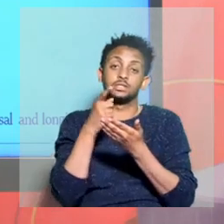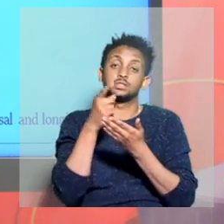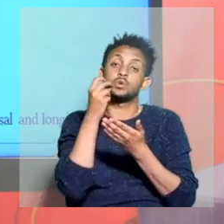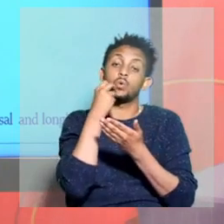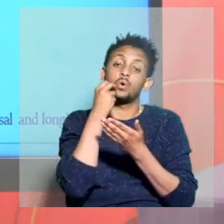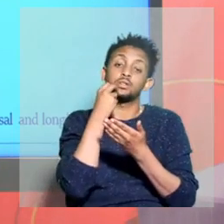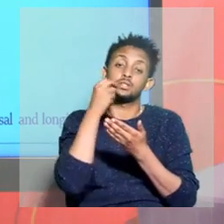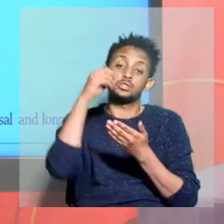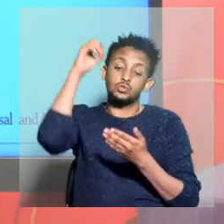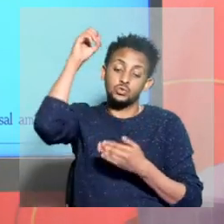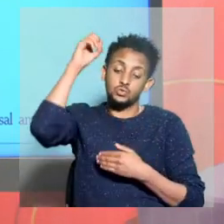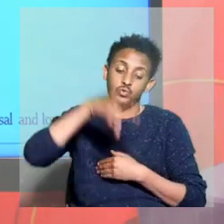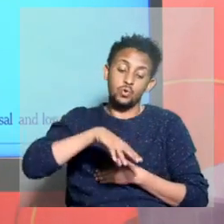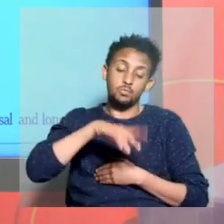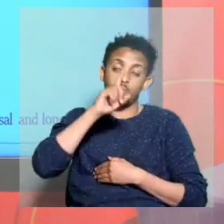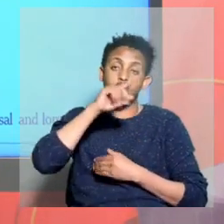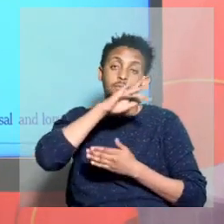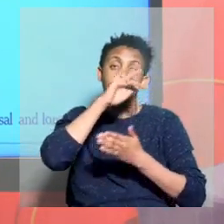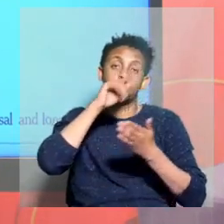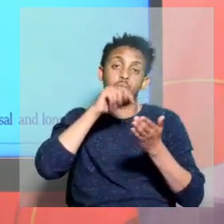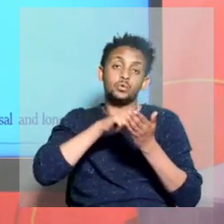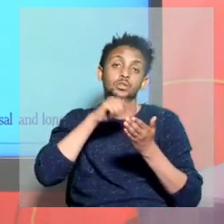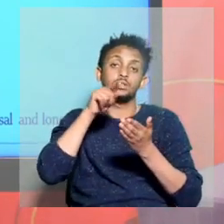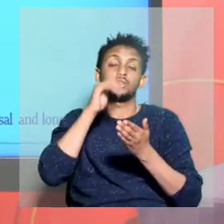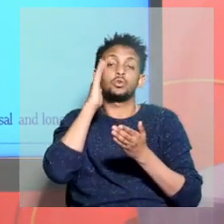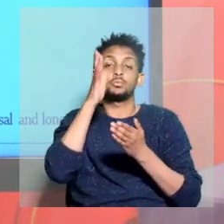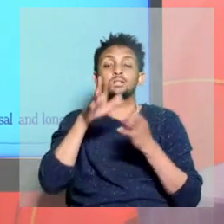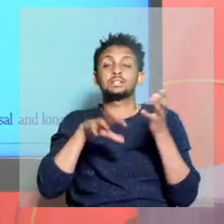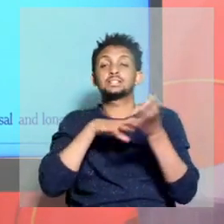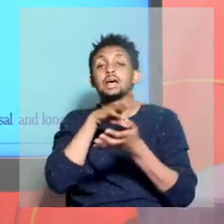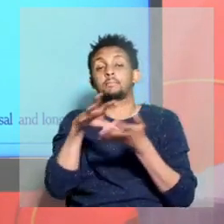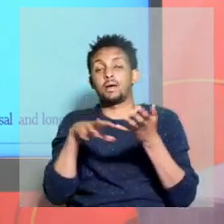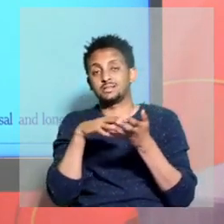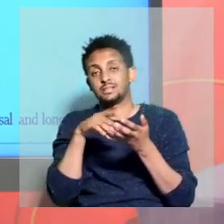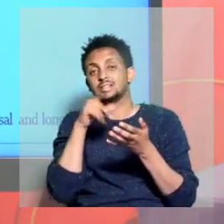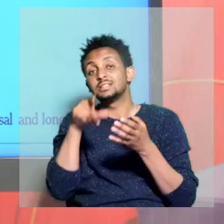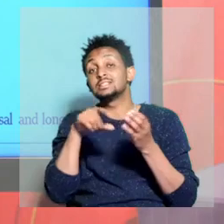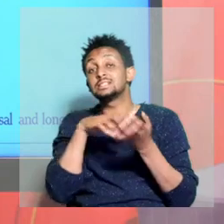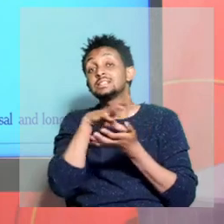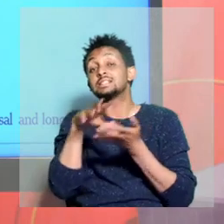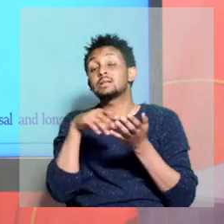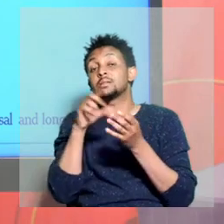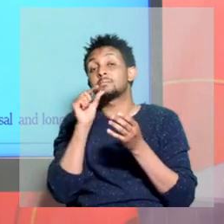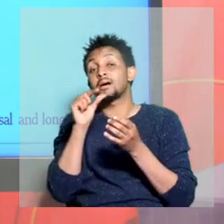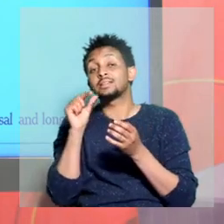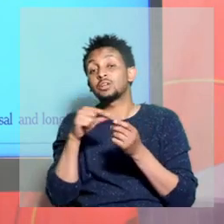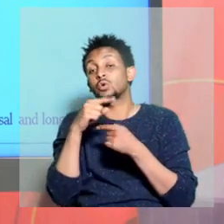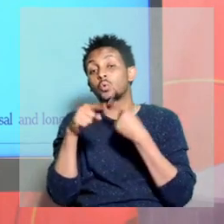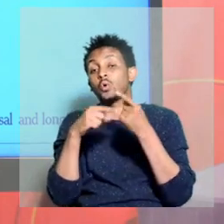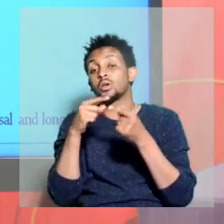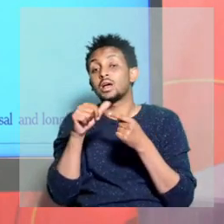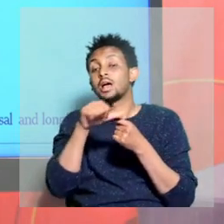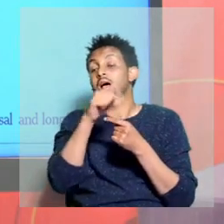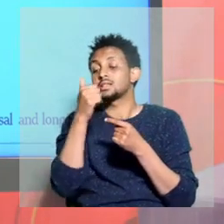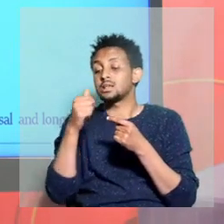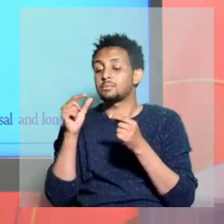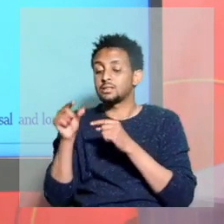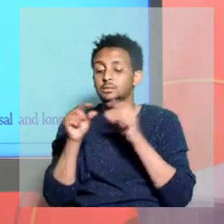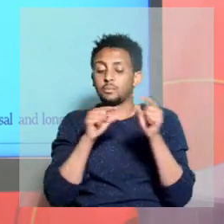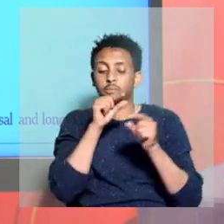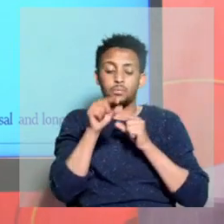drop a stone or something, at some point, there will be a disturbance. And that disturbed particles are going to disturb the other